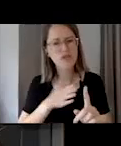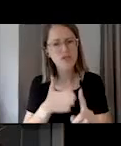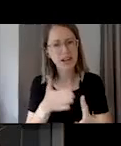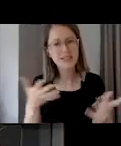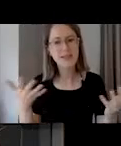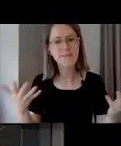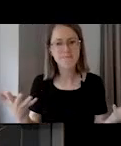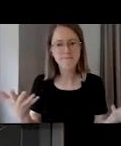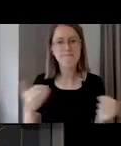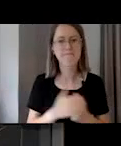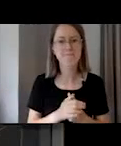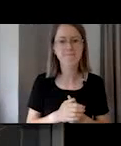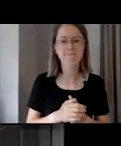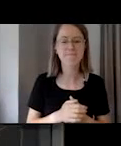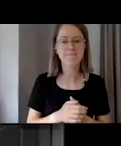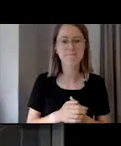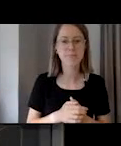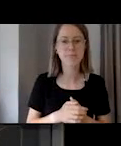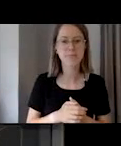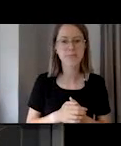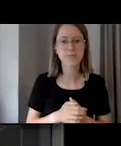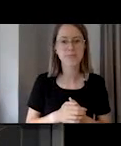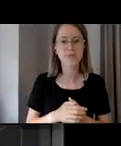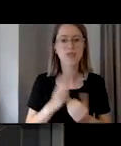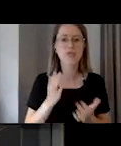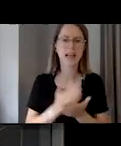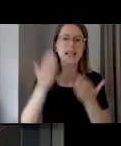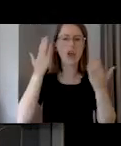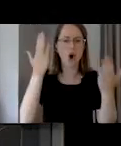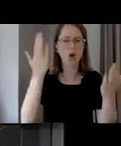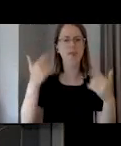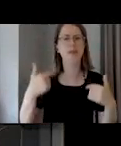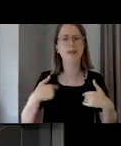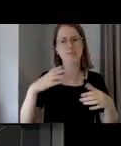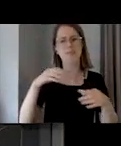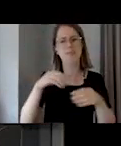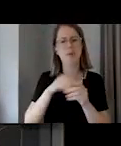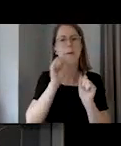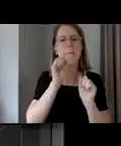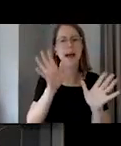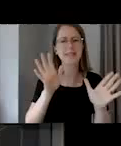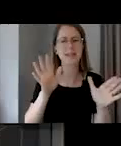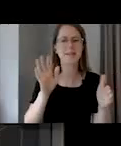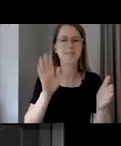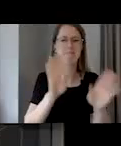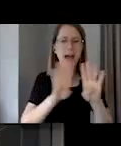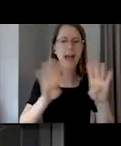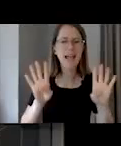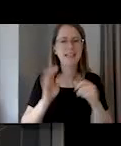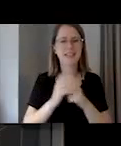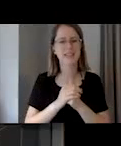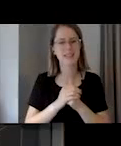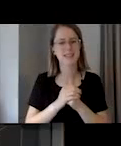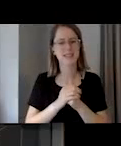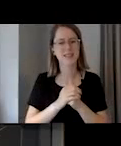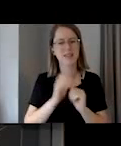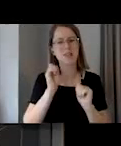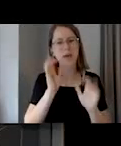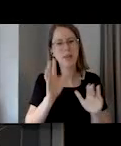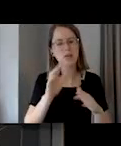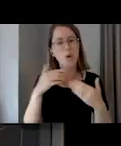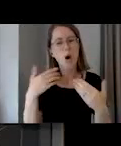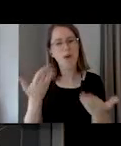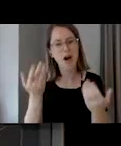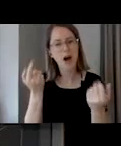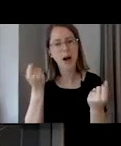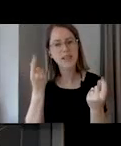I want to end where I started. It's really an honor to be with such amazing co-panelists and to be able to offer some ideas